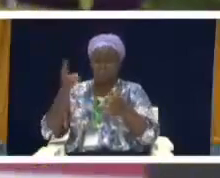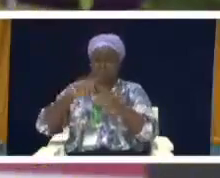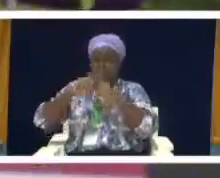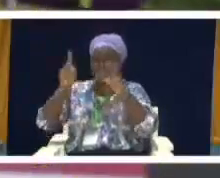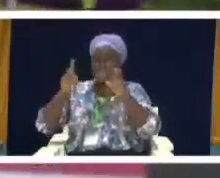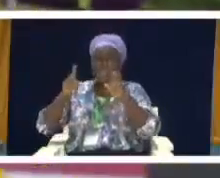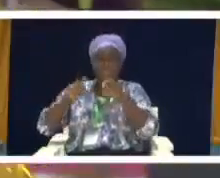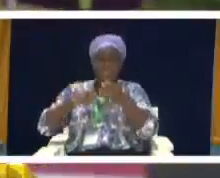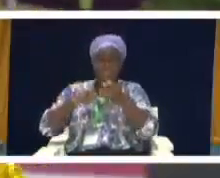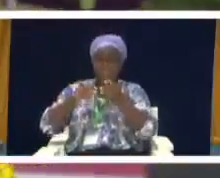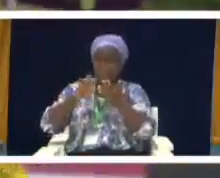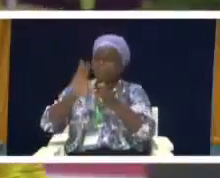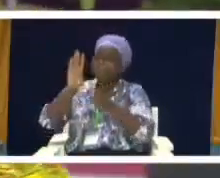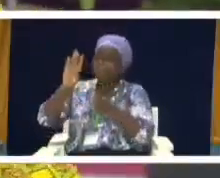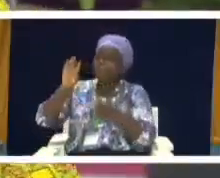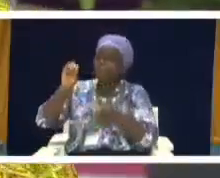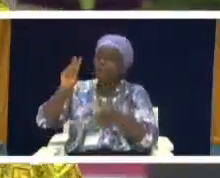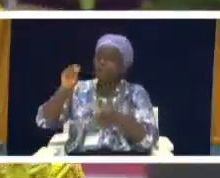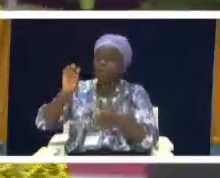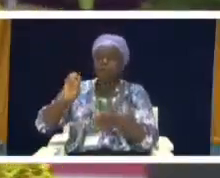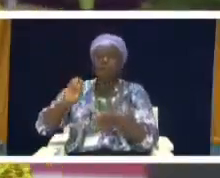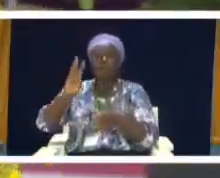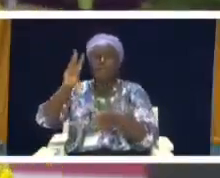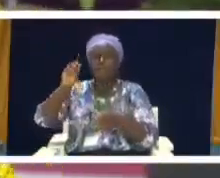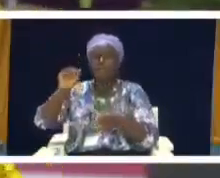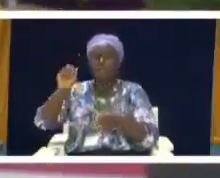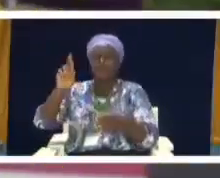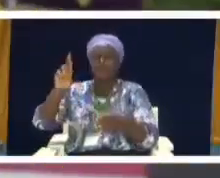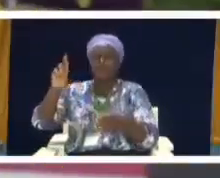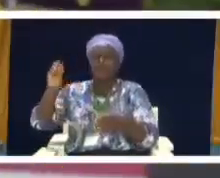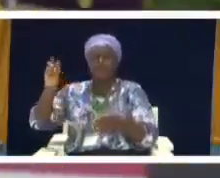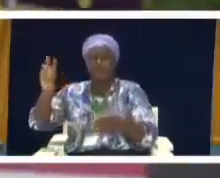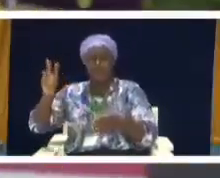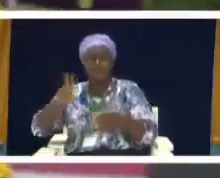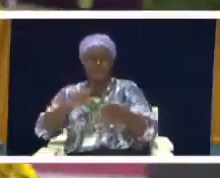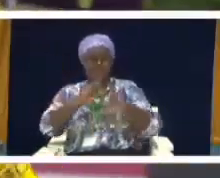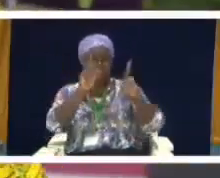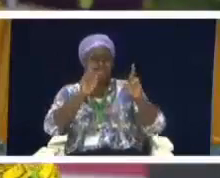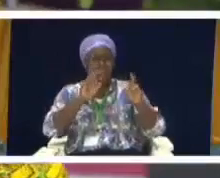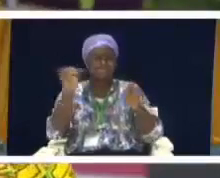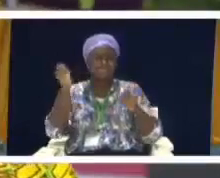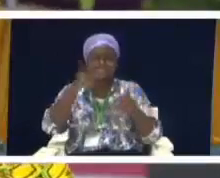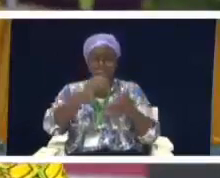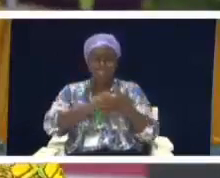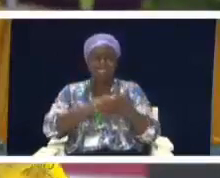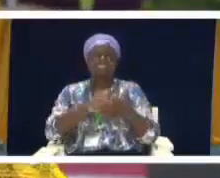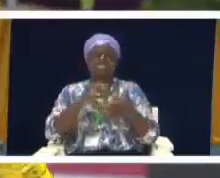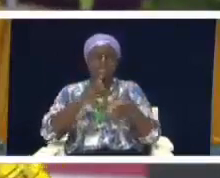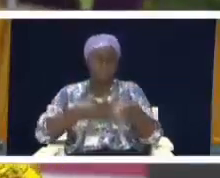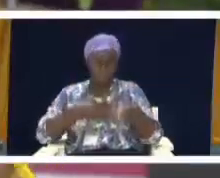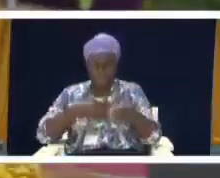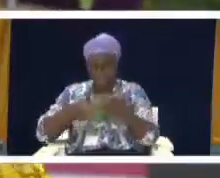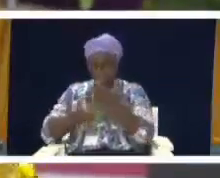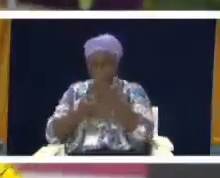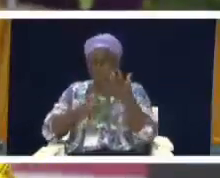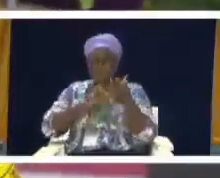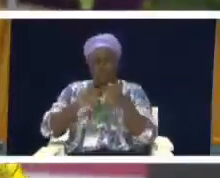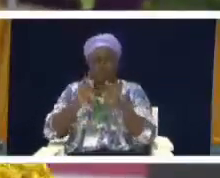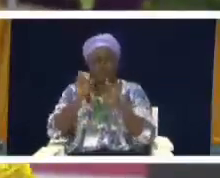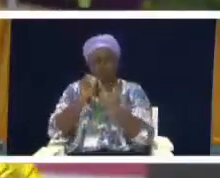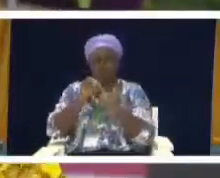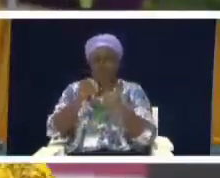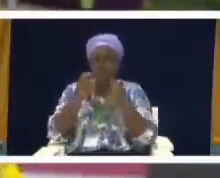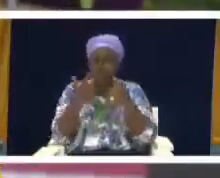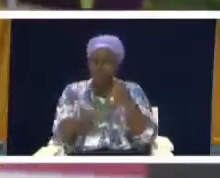marrow test. I did bone marrow test. They did my platelet. They said, madam, this blood is too low. Then later, I was asking the doctor,